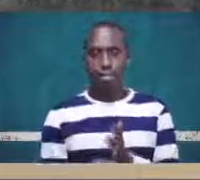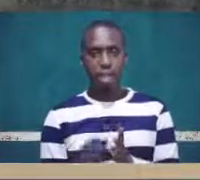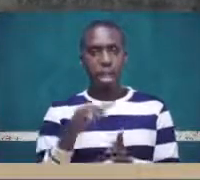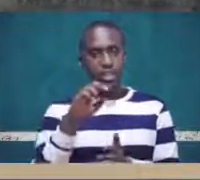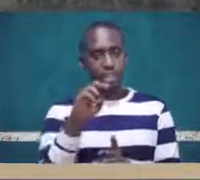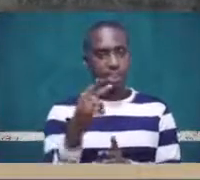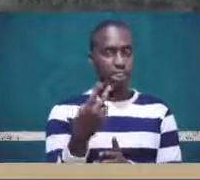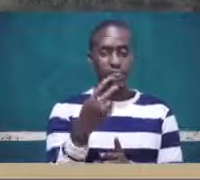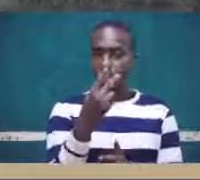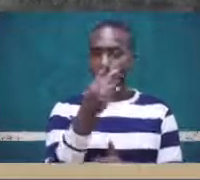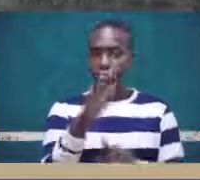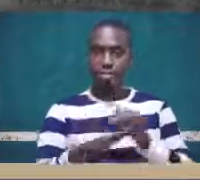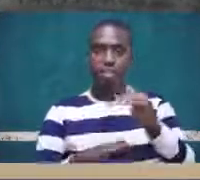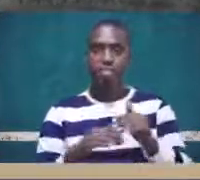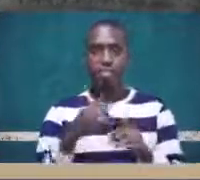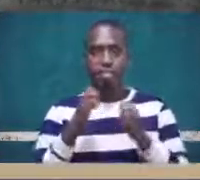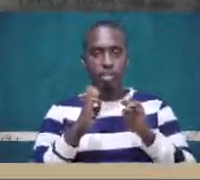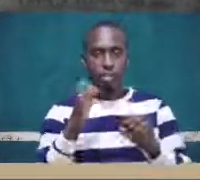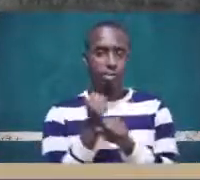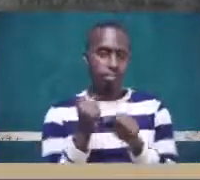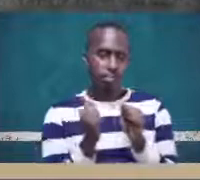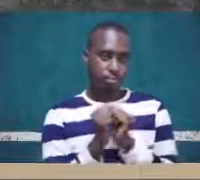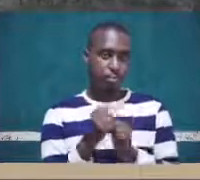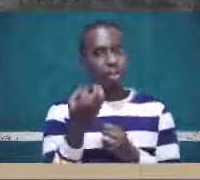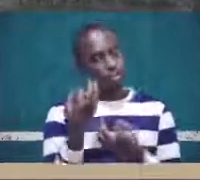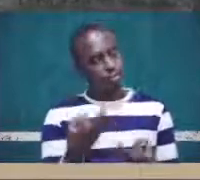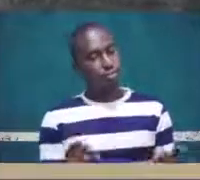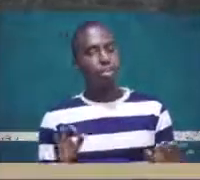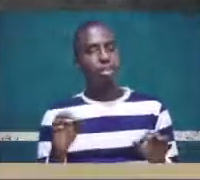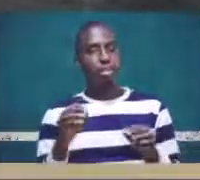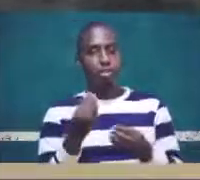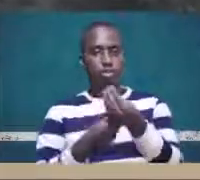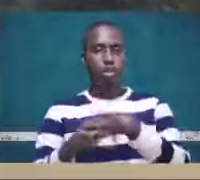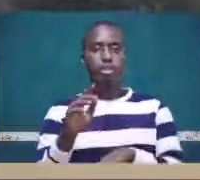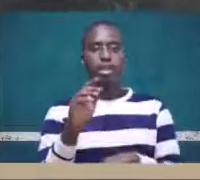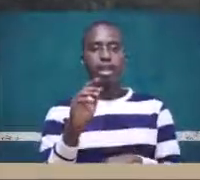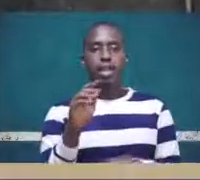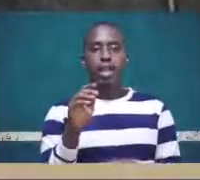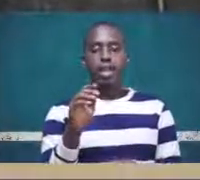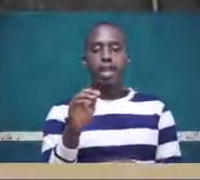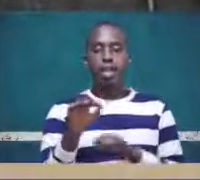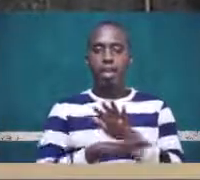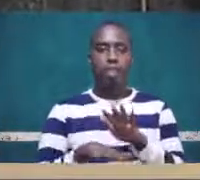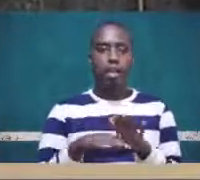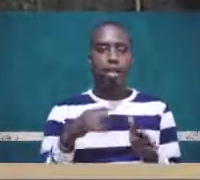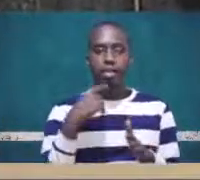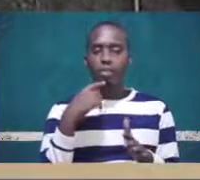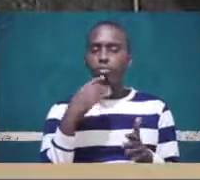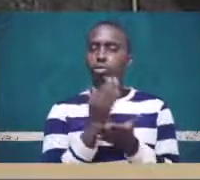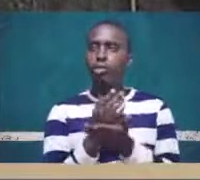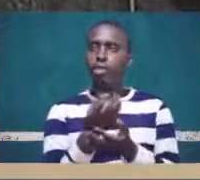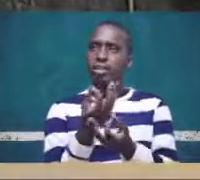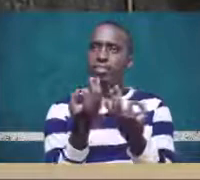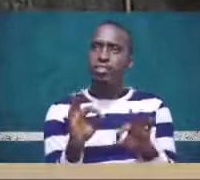second stage of economic integration is free trade area. And what is free trade? What